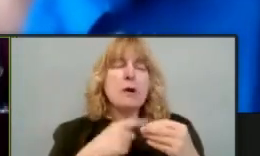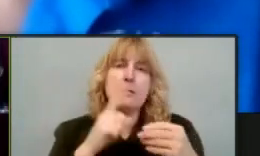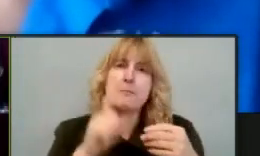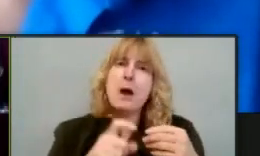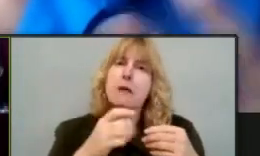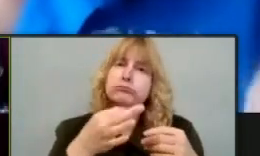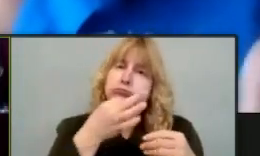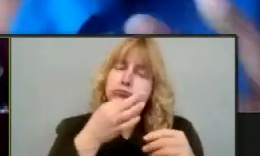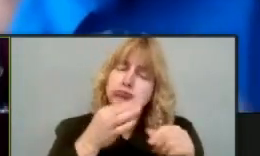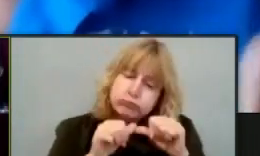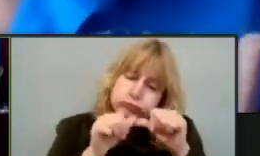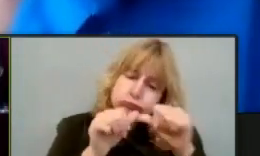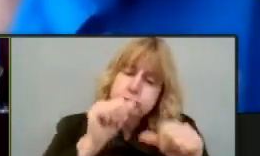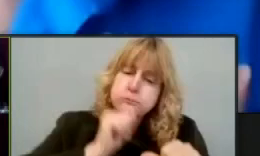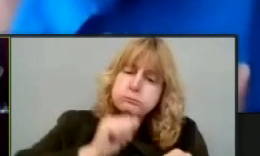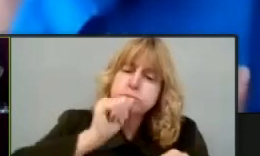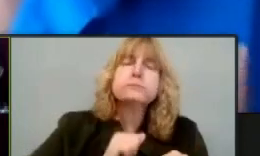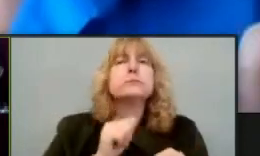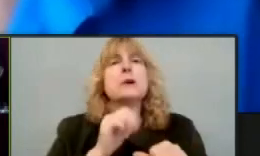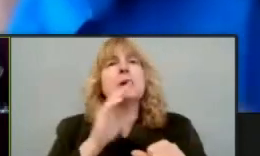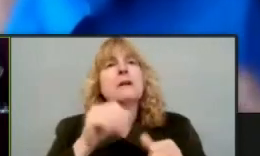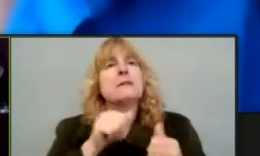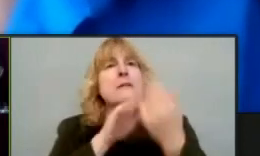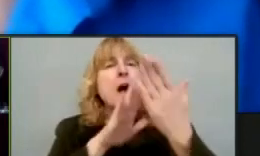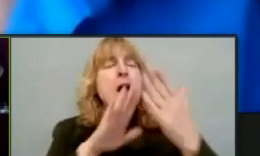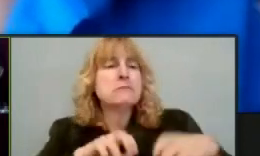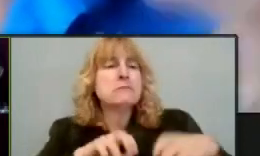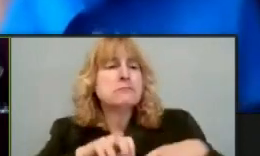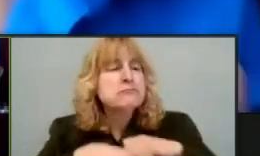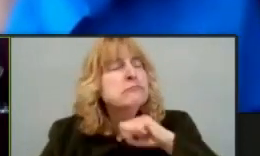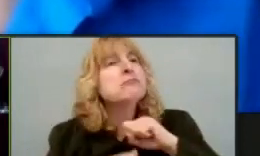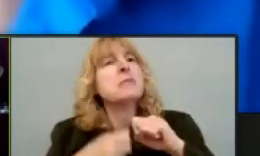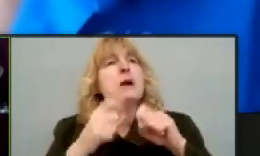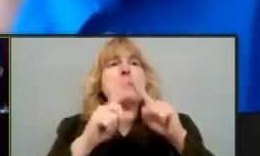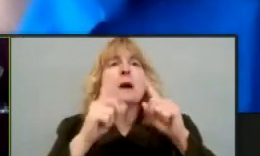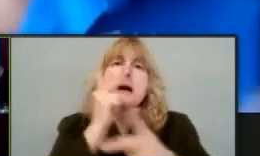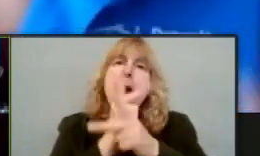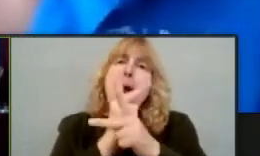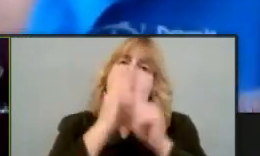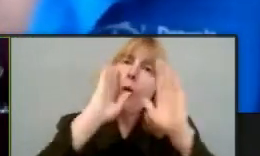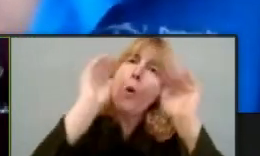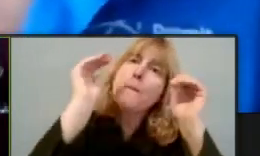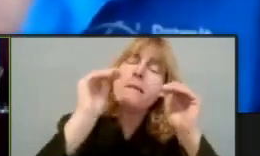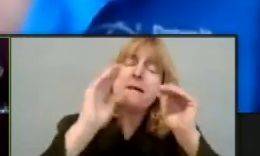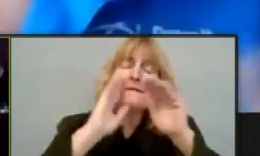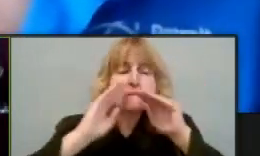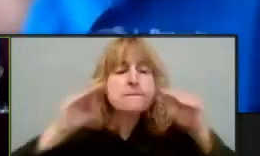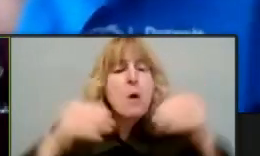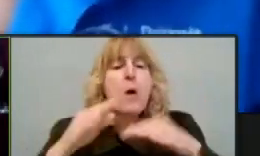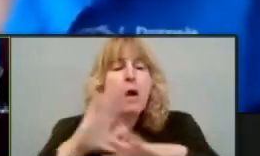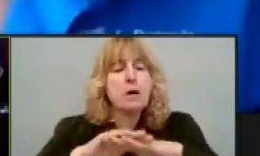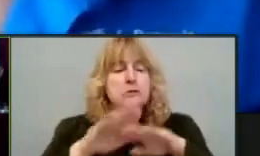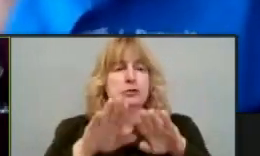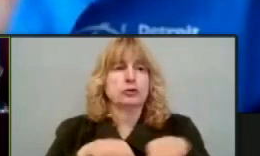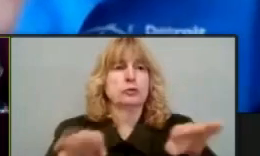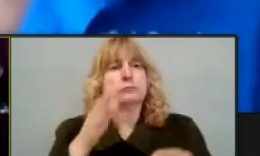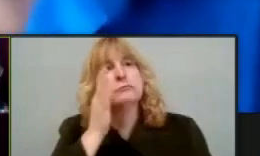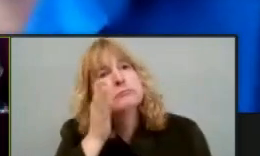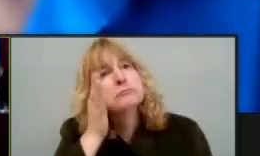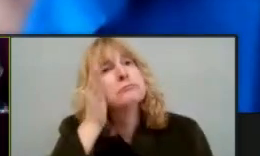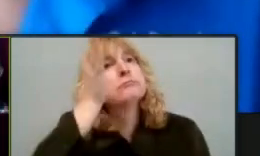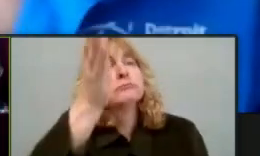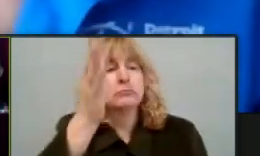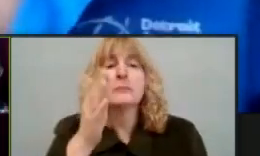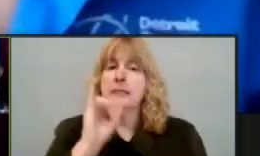hope, and doing all of this with the focus on our children. So that's my Black History Month